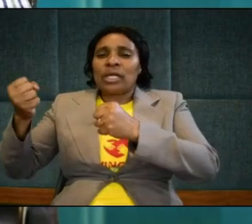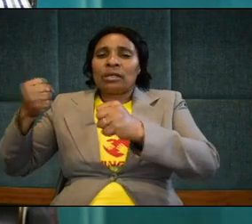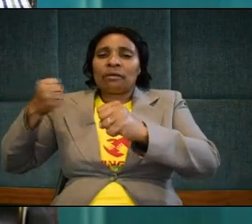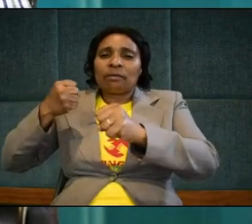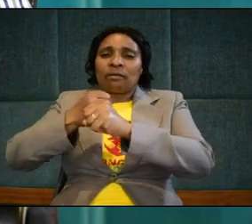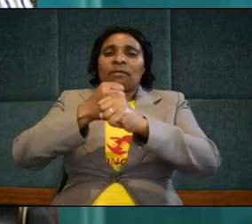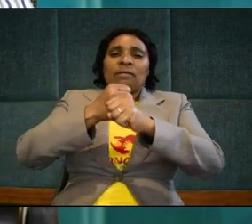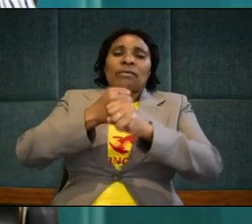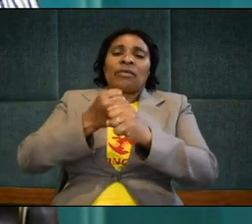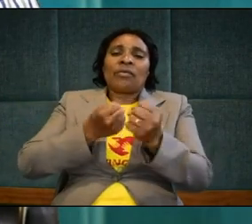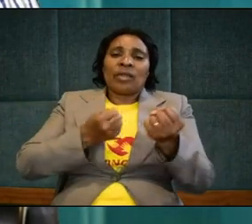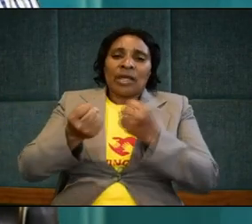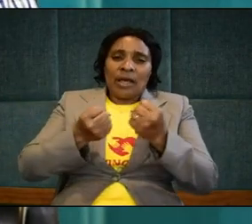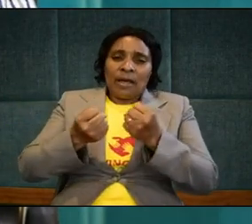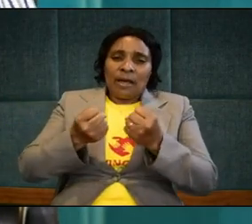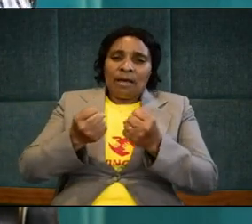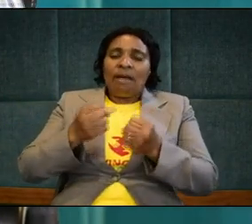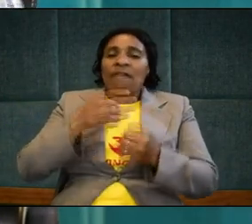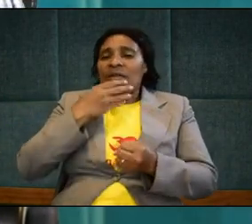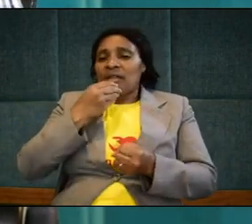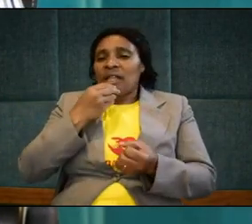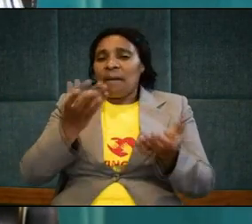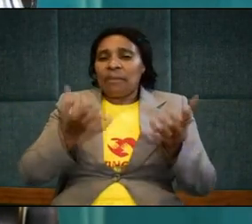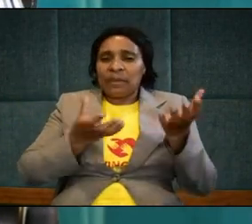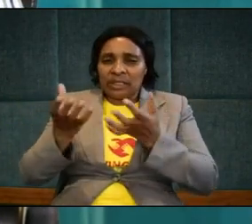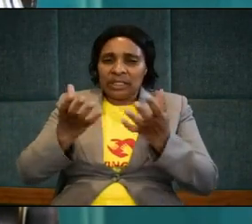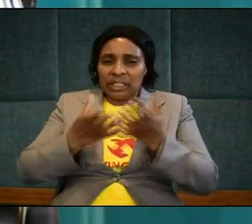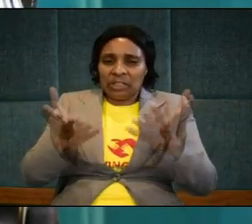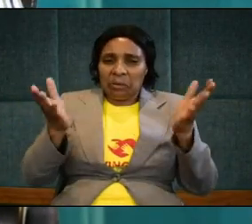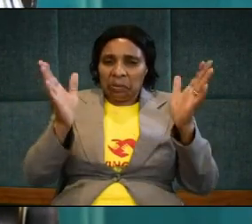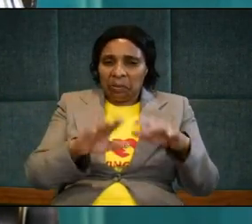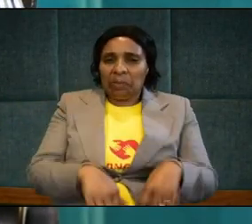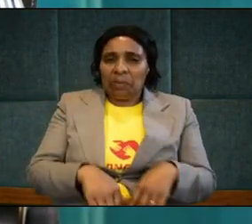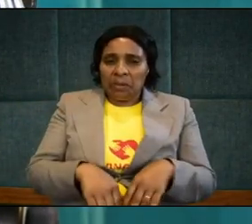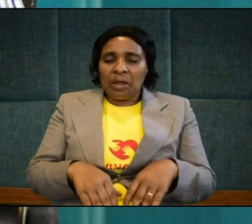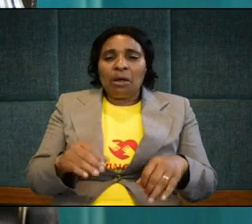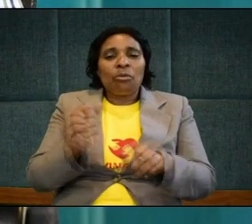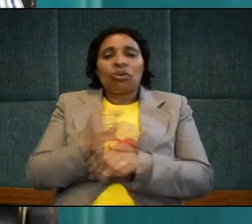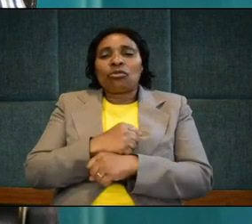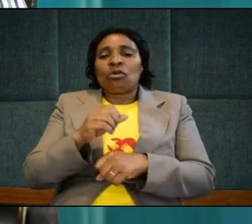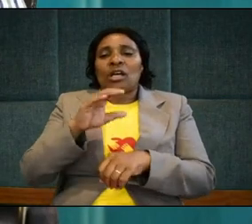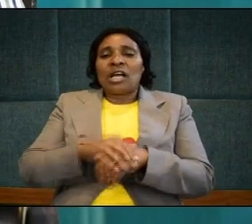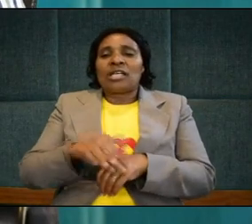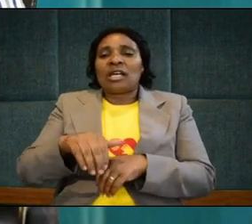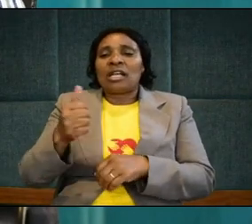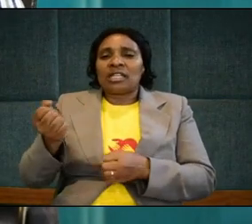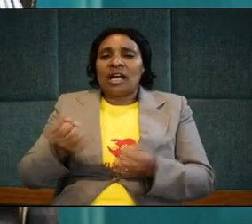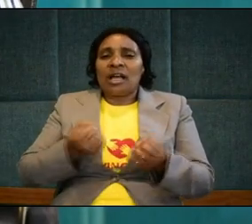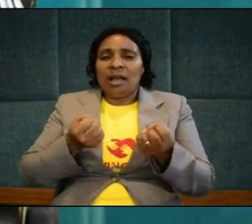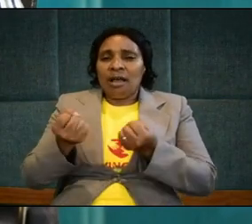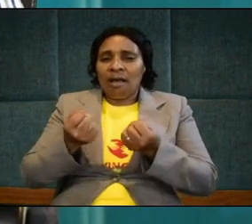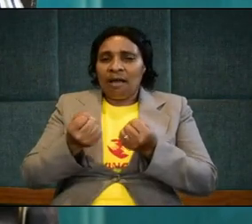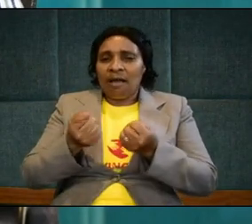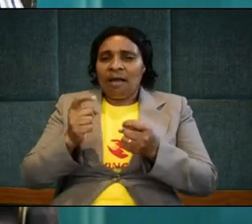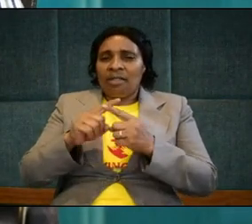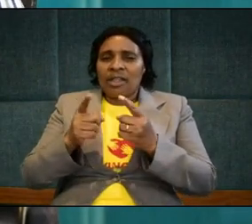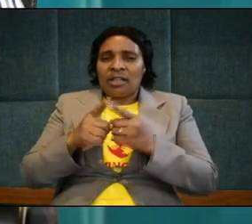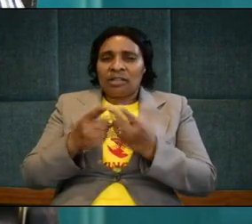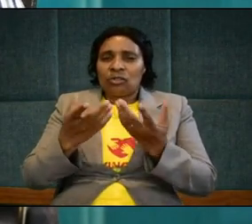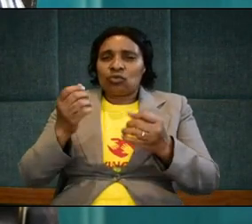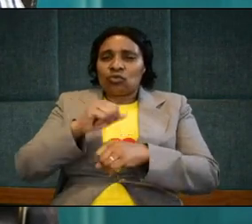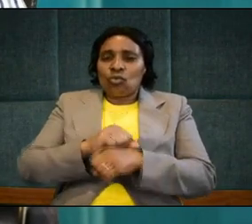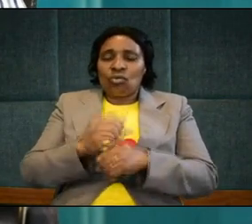him. His dad's business also failed, so he couldn't get another car. And also his grades in school really went